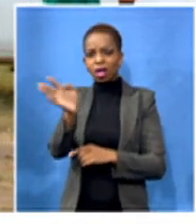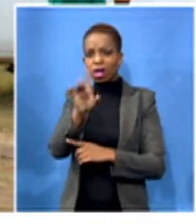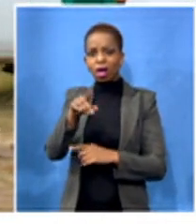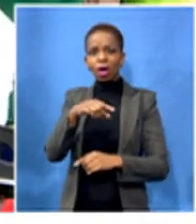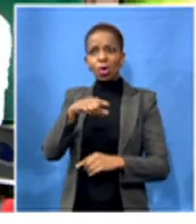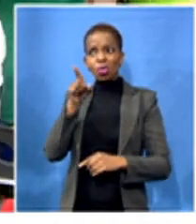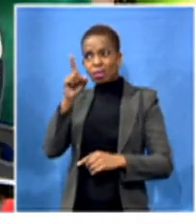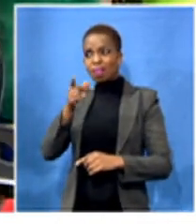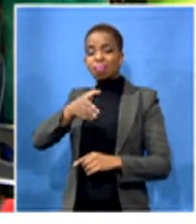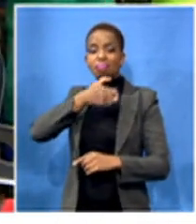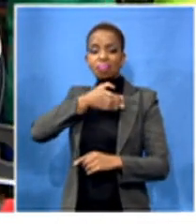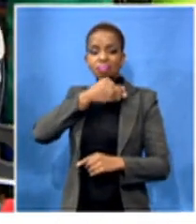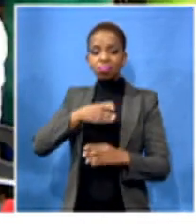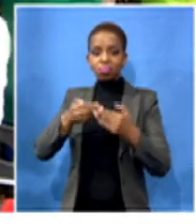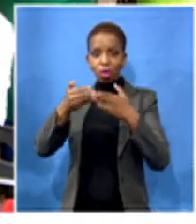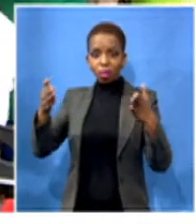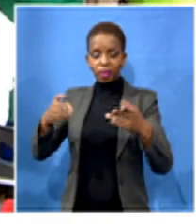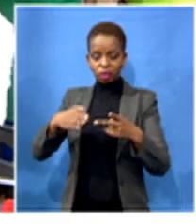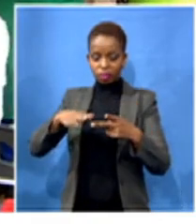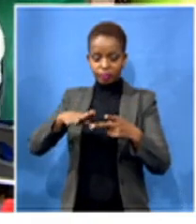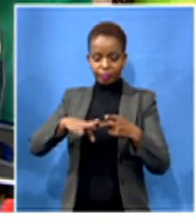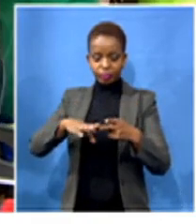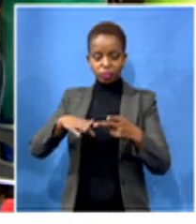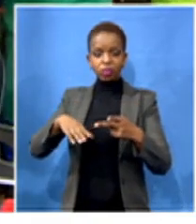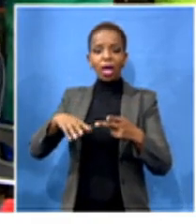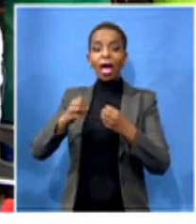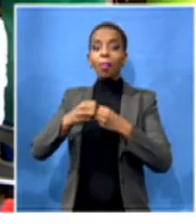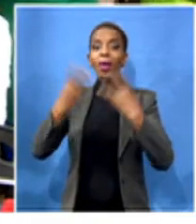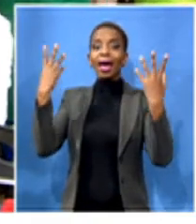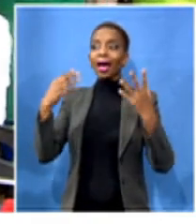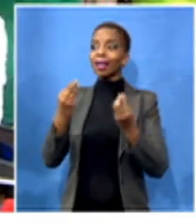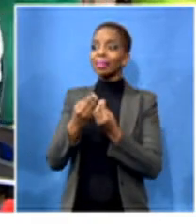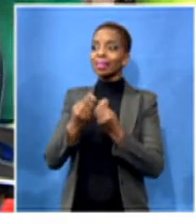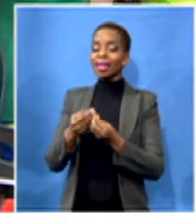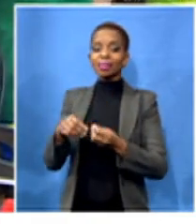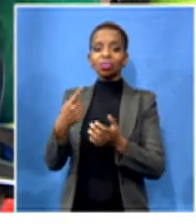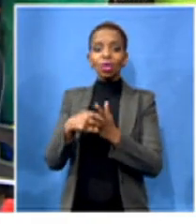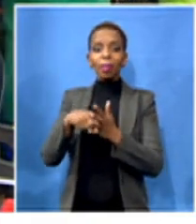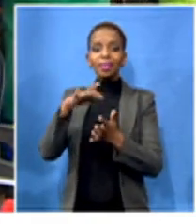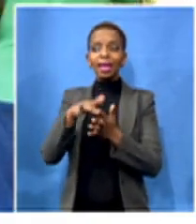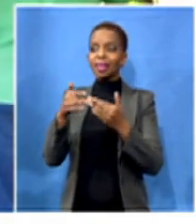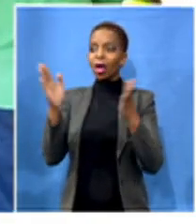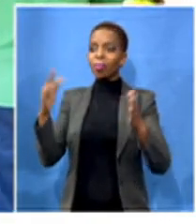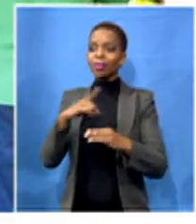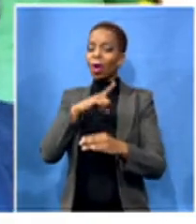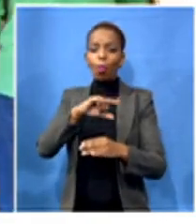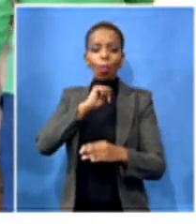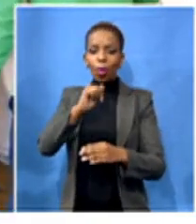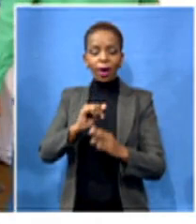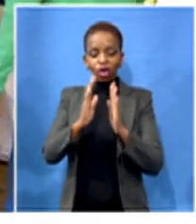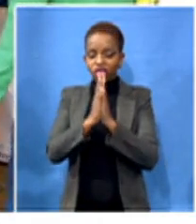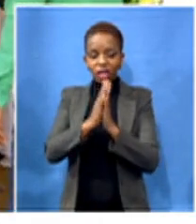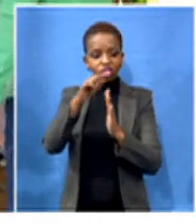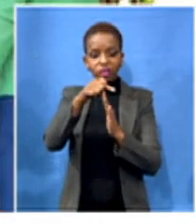you're opening up shopping centres, you're opening up so many things. Why not just open up the churches and